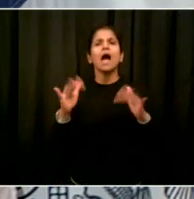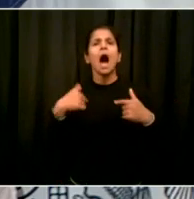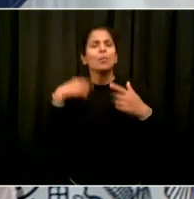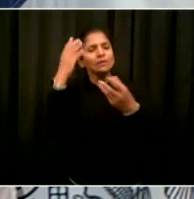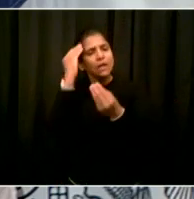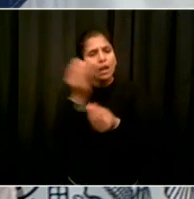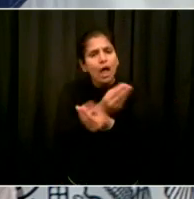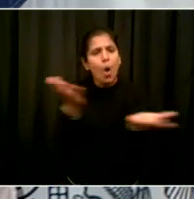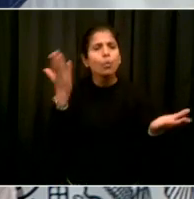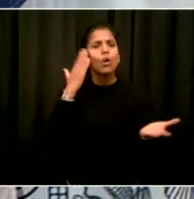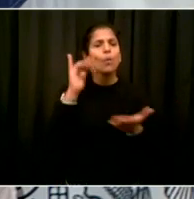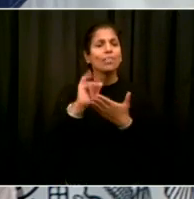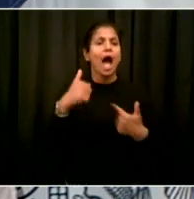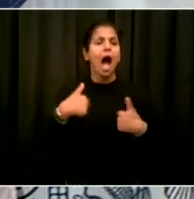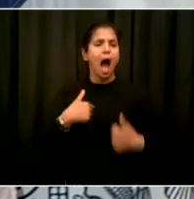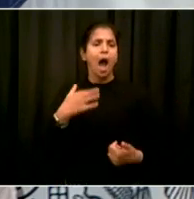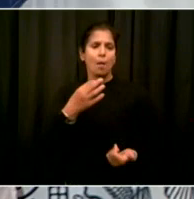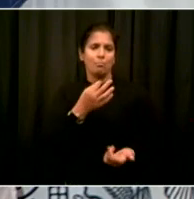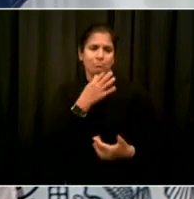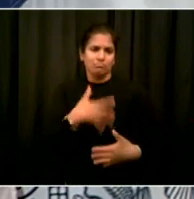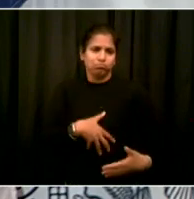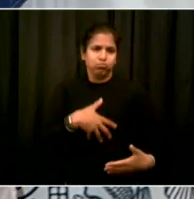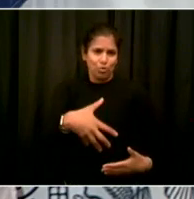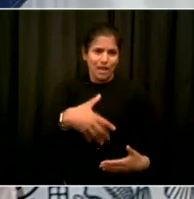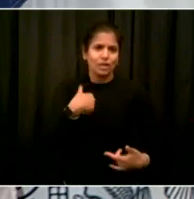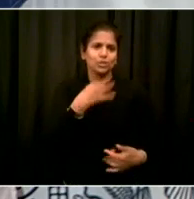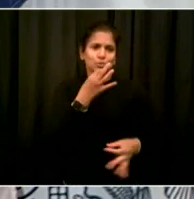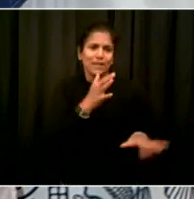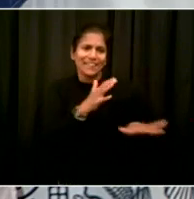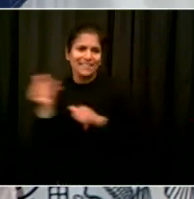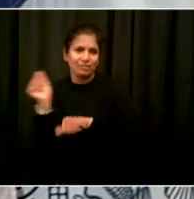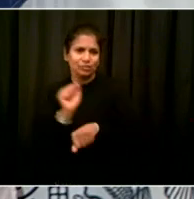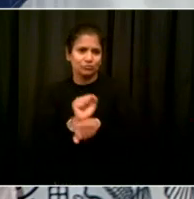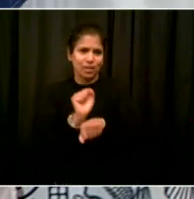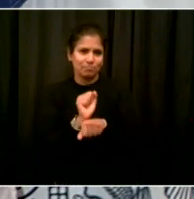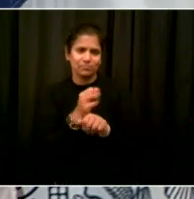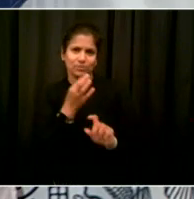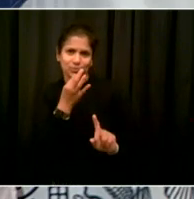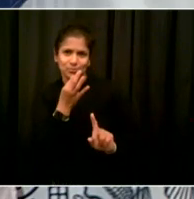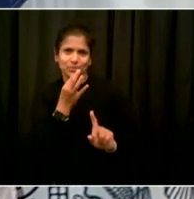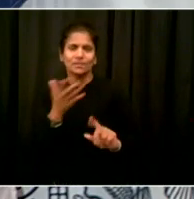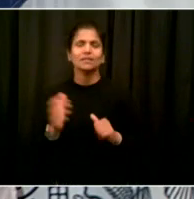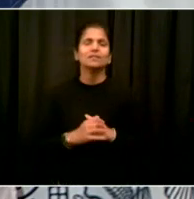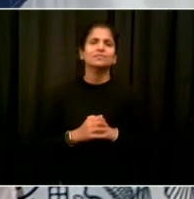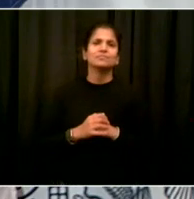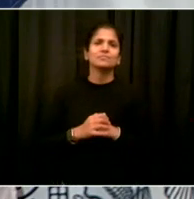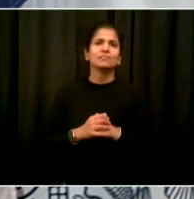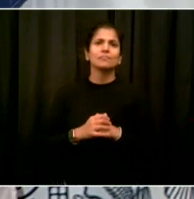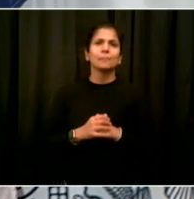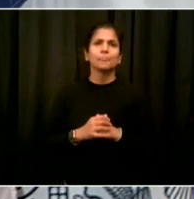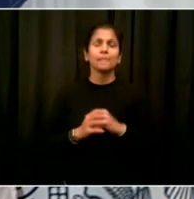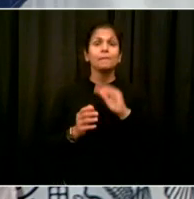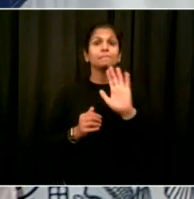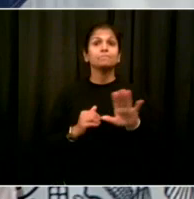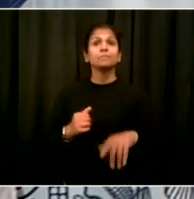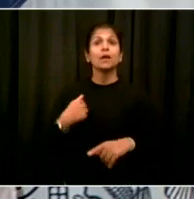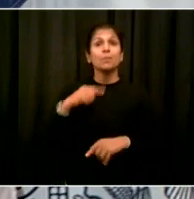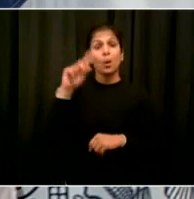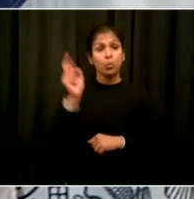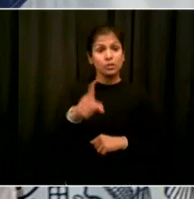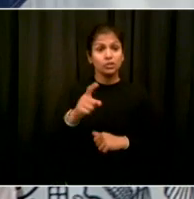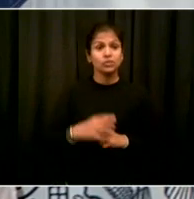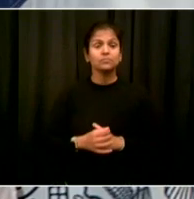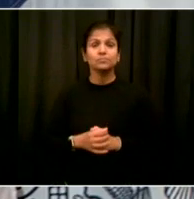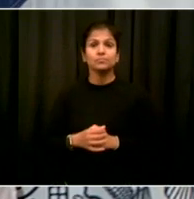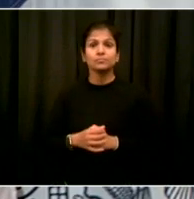Cohen. First of all, I just wanted to see, do you think Steve Cohen on a personal level would be a good owner of